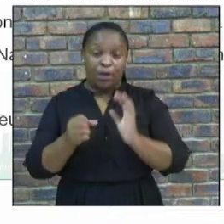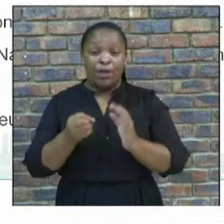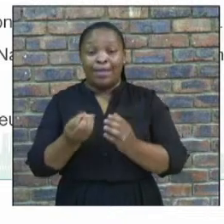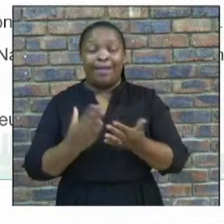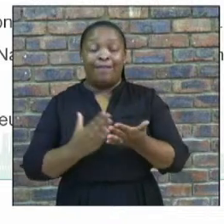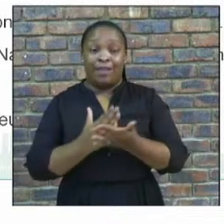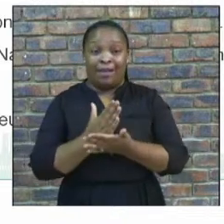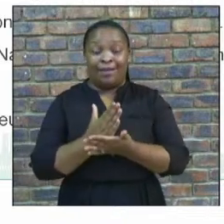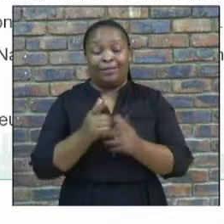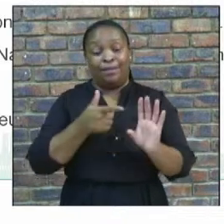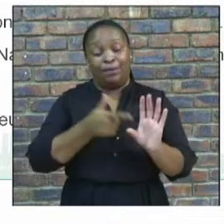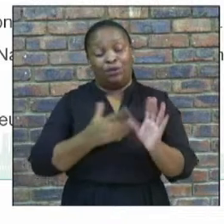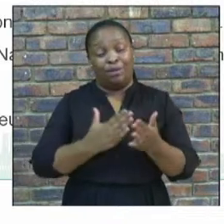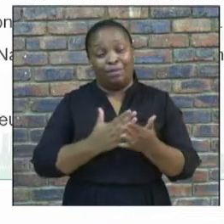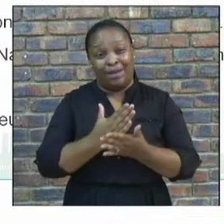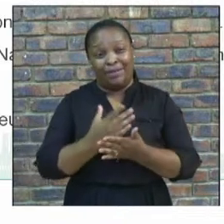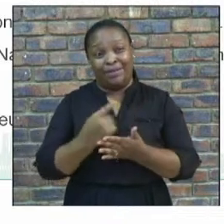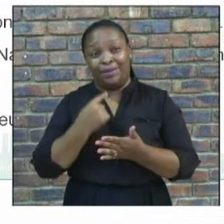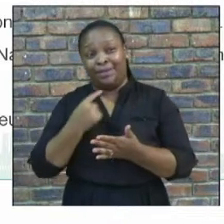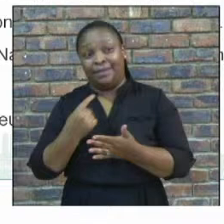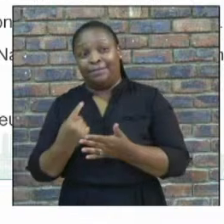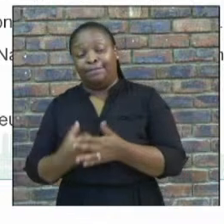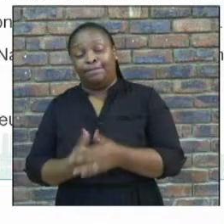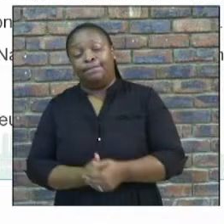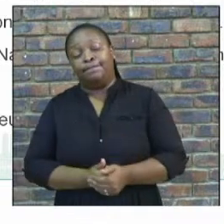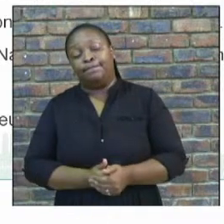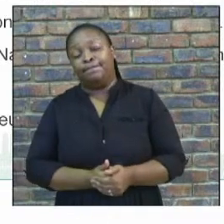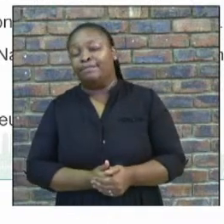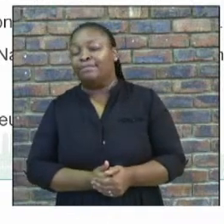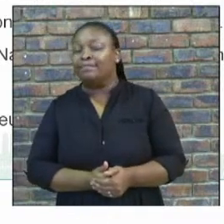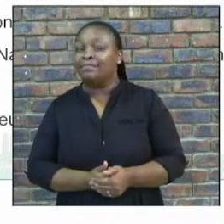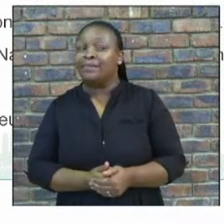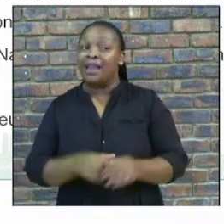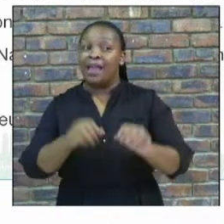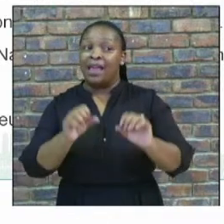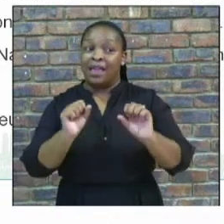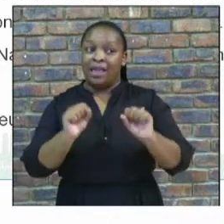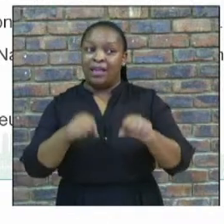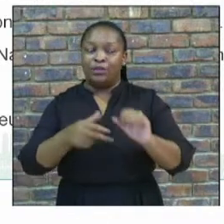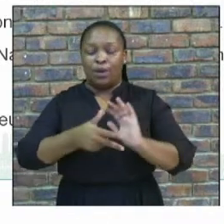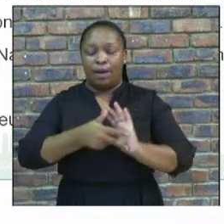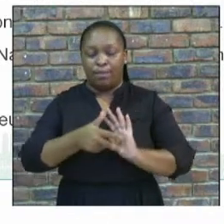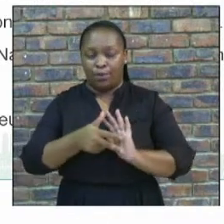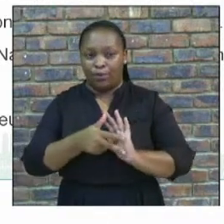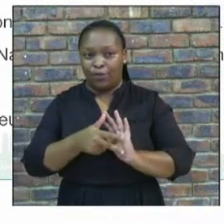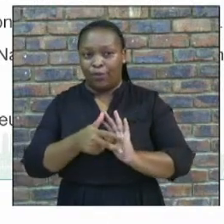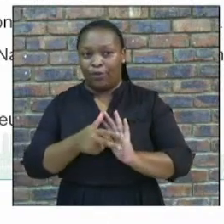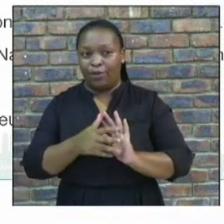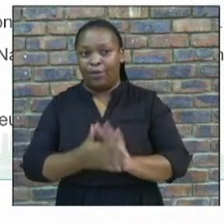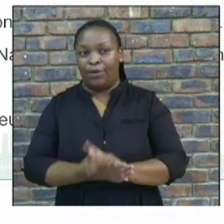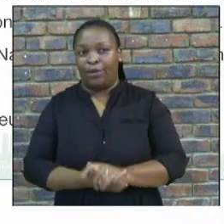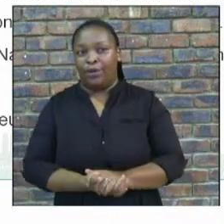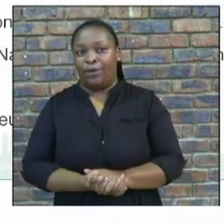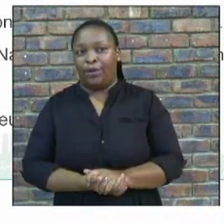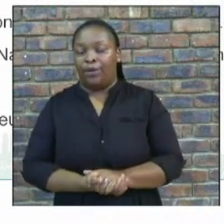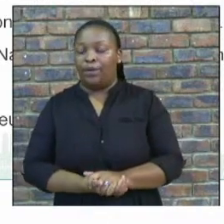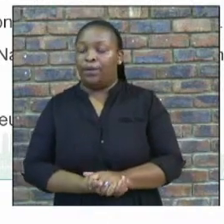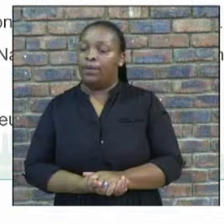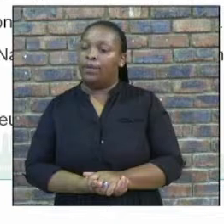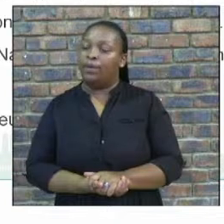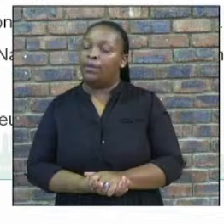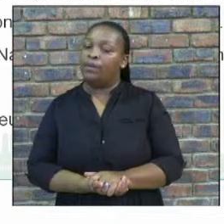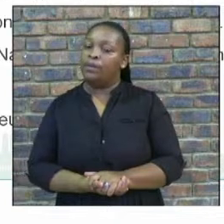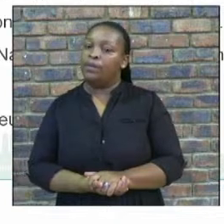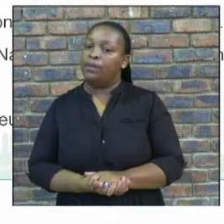carried in that petroleum right. So as the state, we can be able to meaningfully